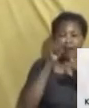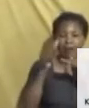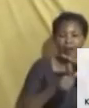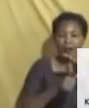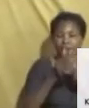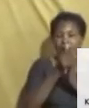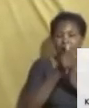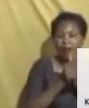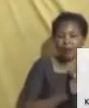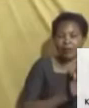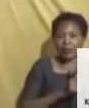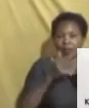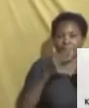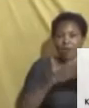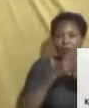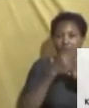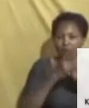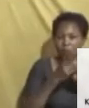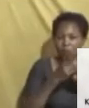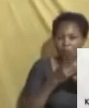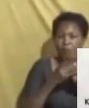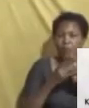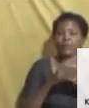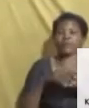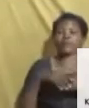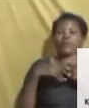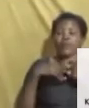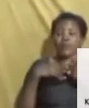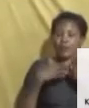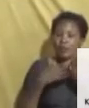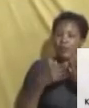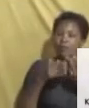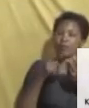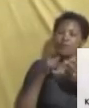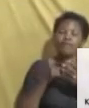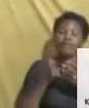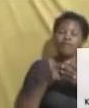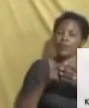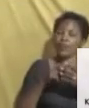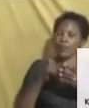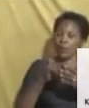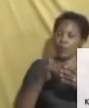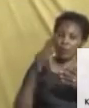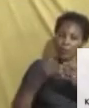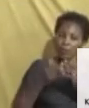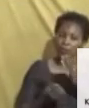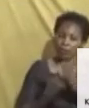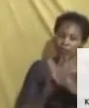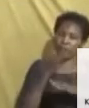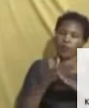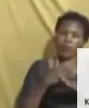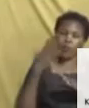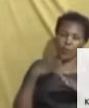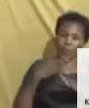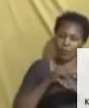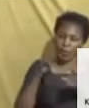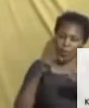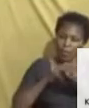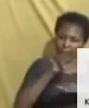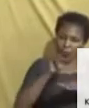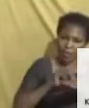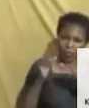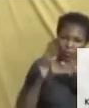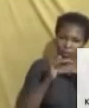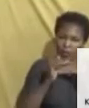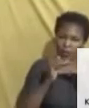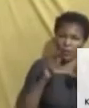thus: the legislative authority of the Republic is derived from the people and at the national level is vested